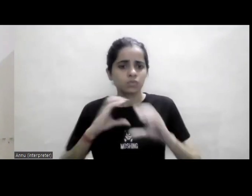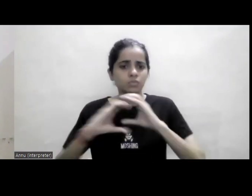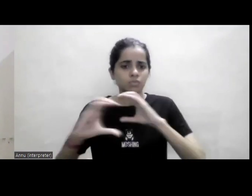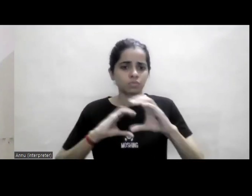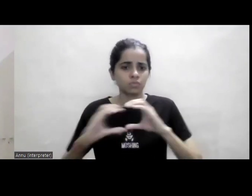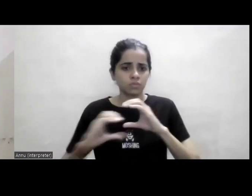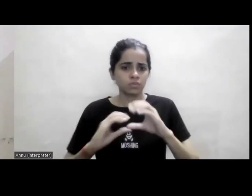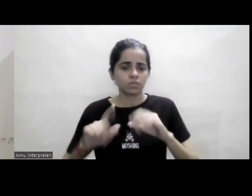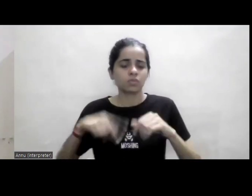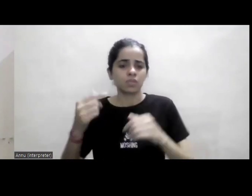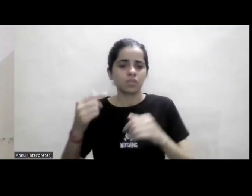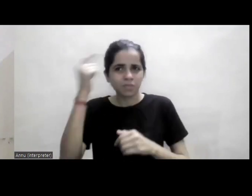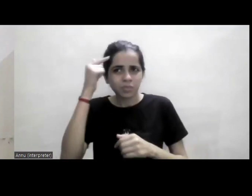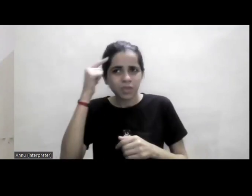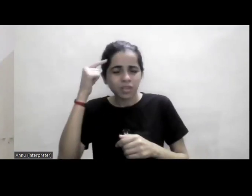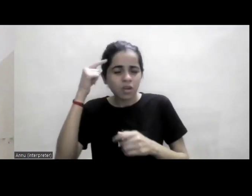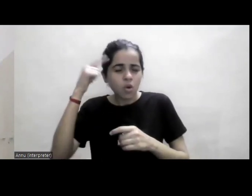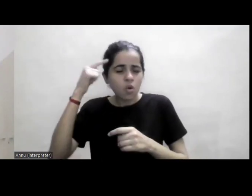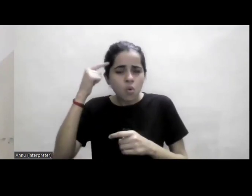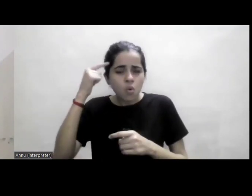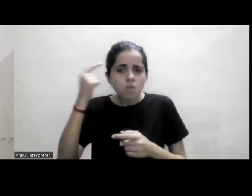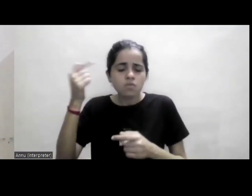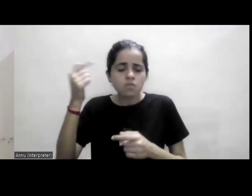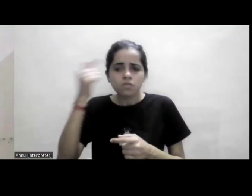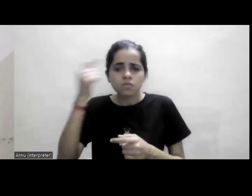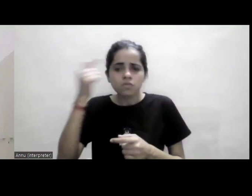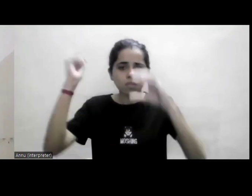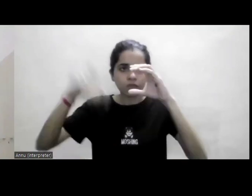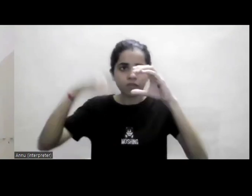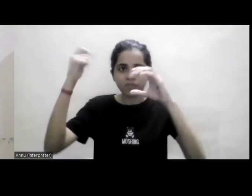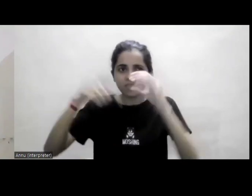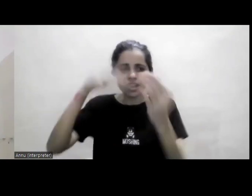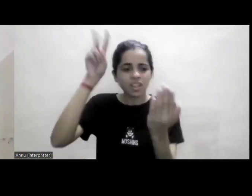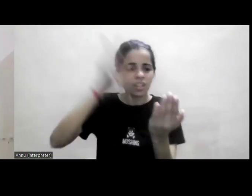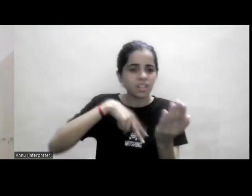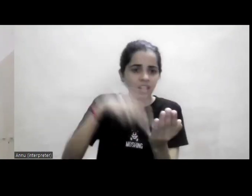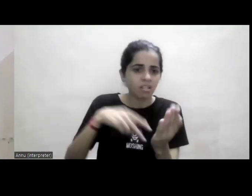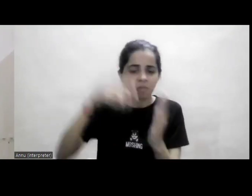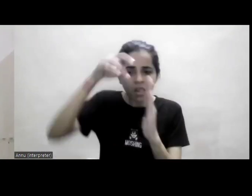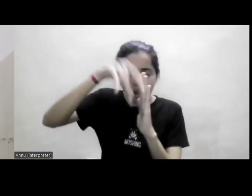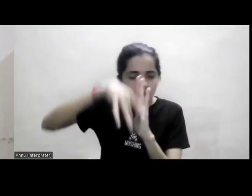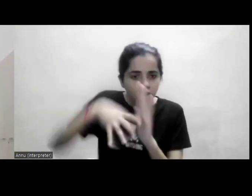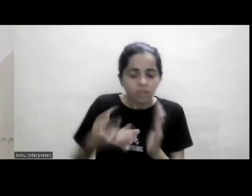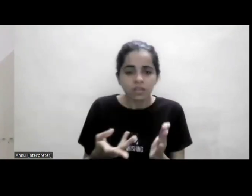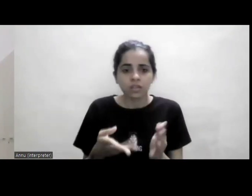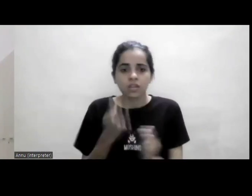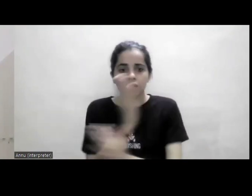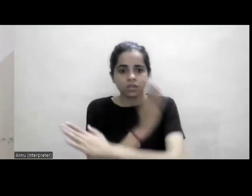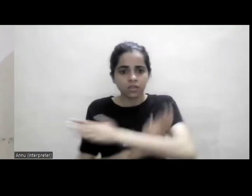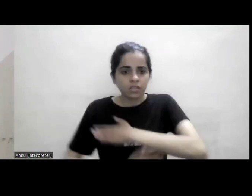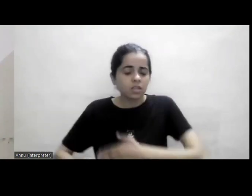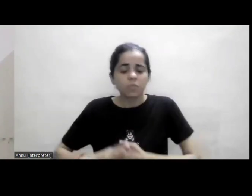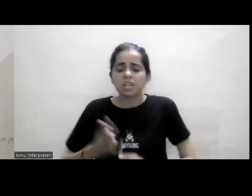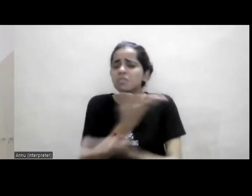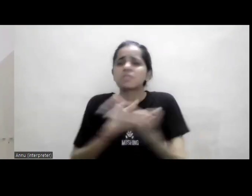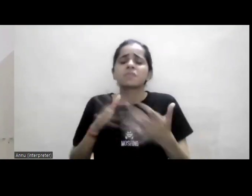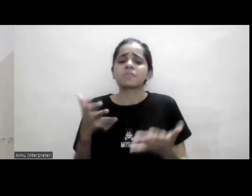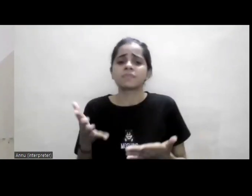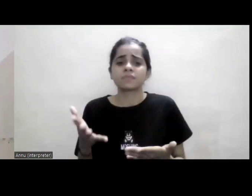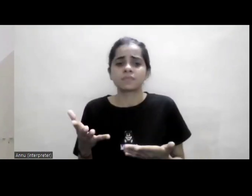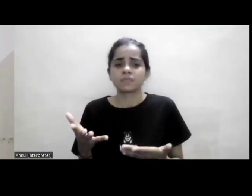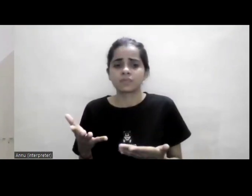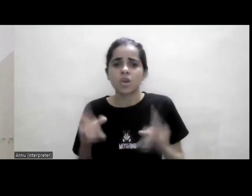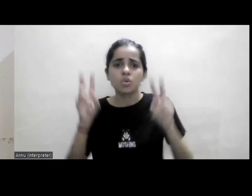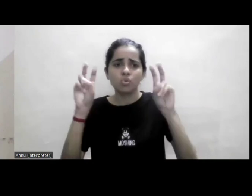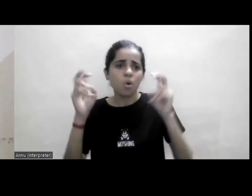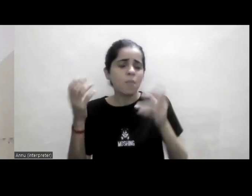we wouldn't have had otherwise, because when we watch these films, we don't read them from that lens because disability isn't discussed at all as a topic.